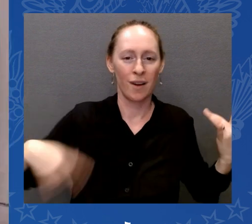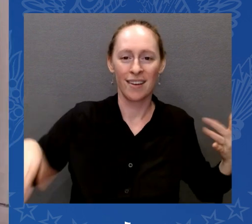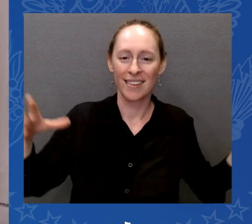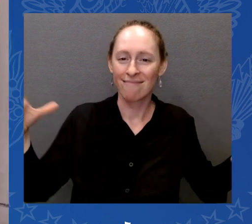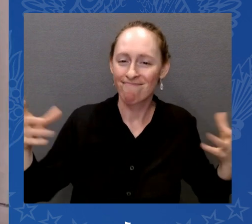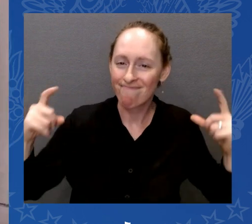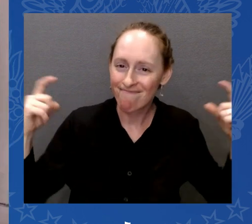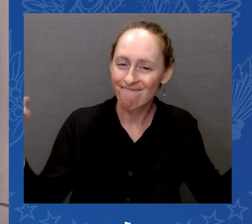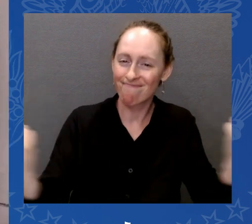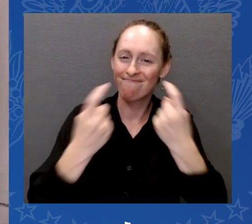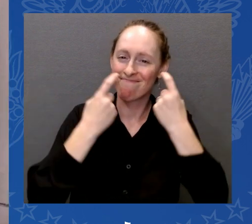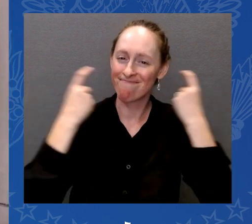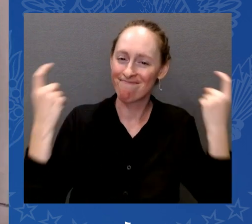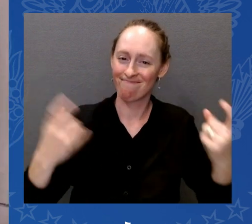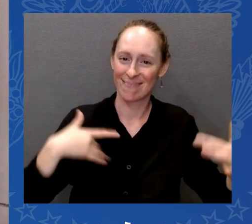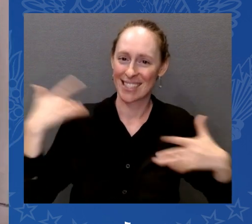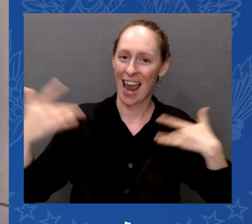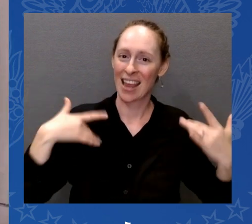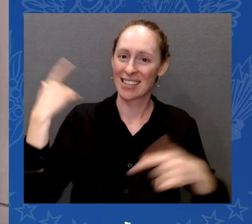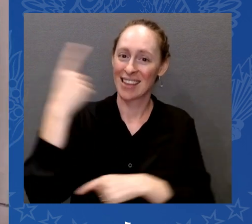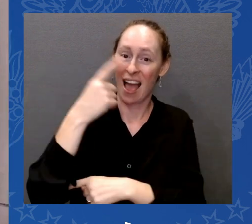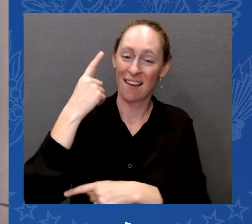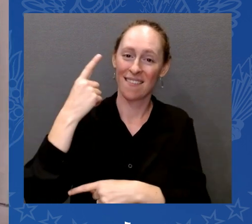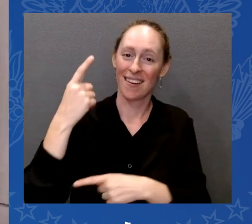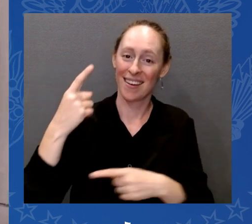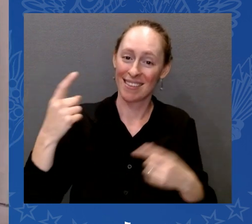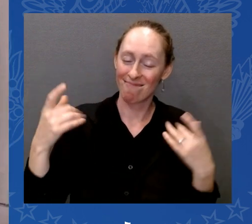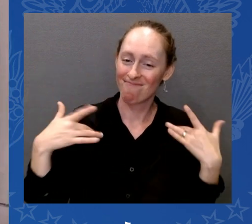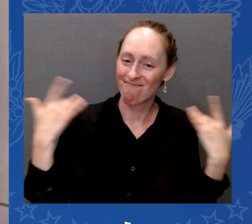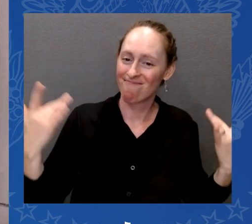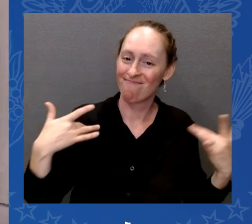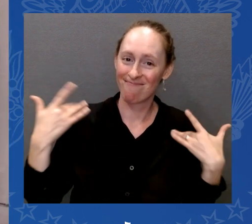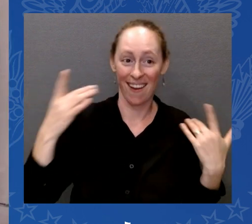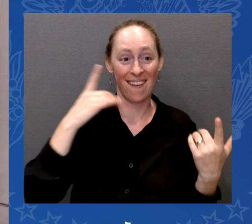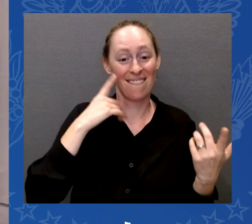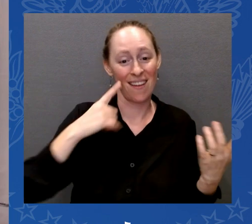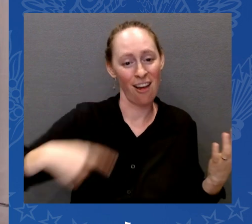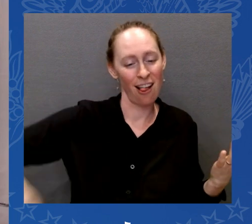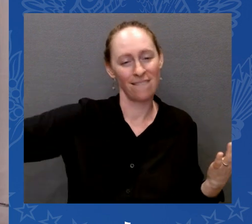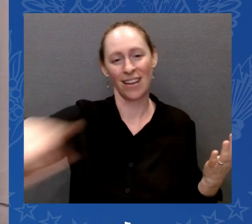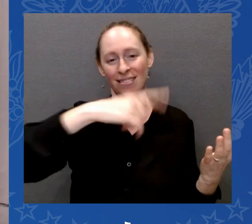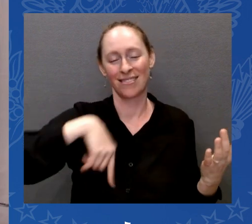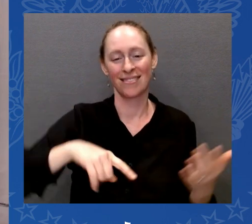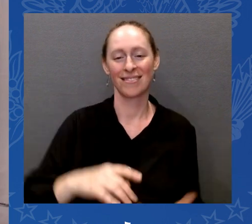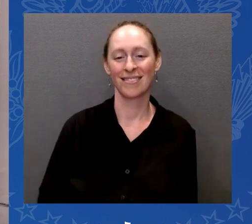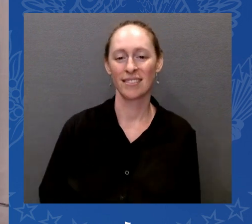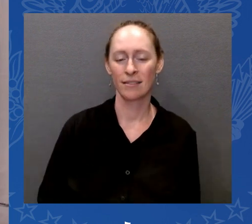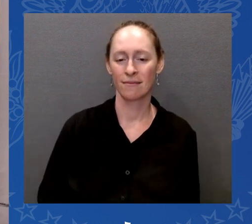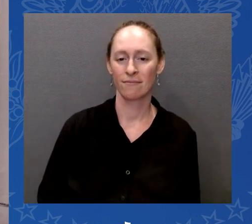for America. This is our future, and it is great.